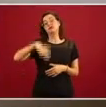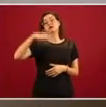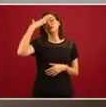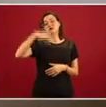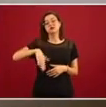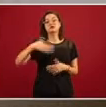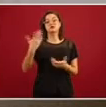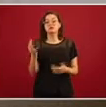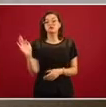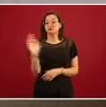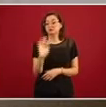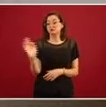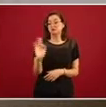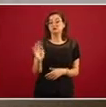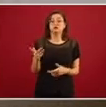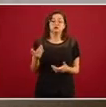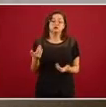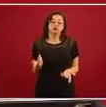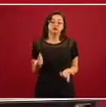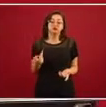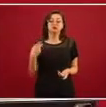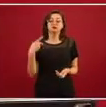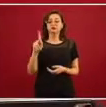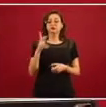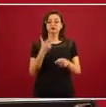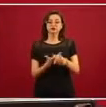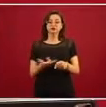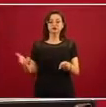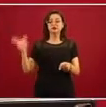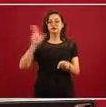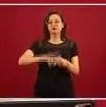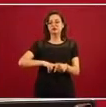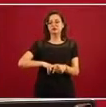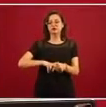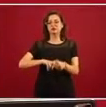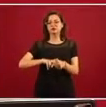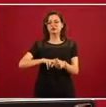seismic activity, so it is definitely possible.